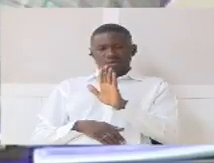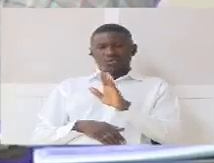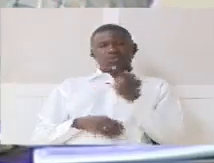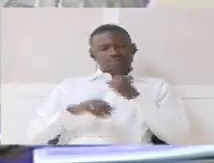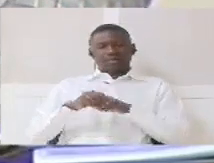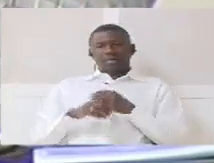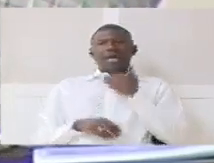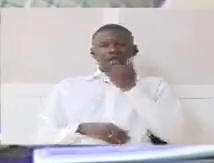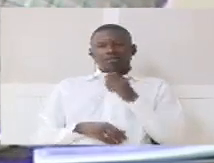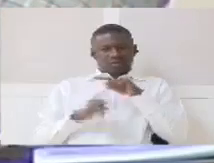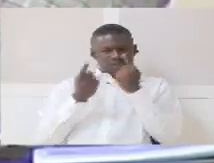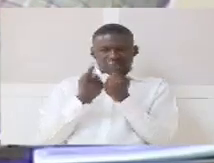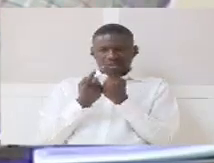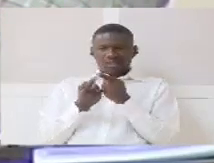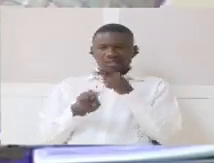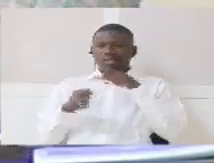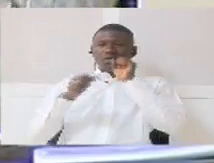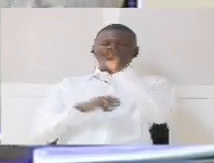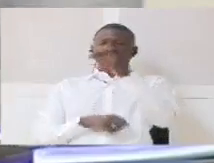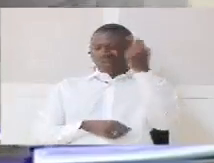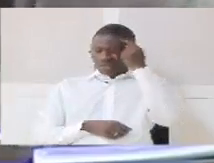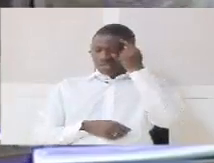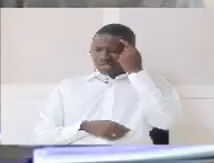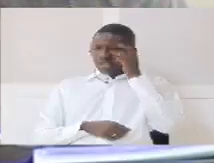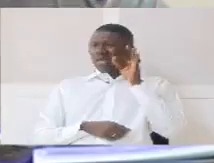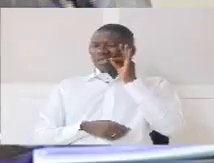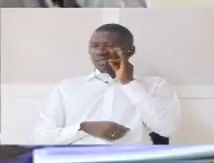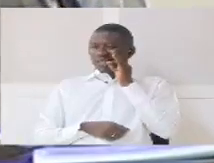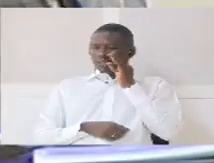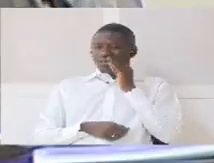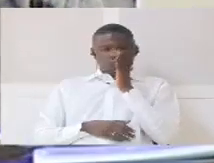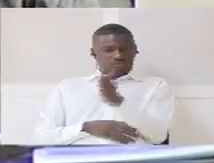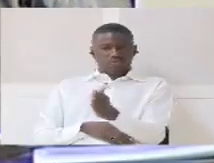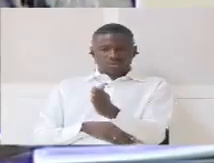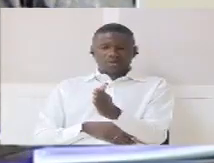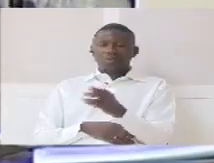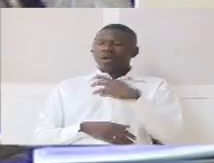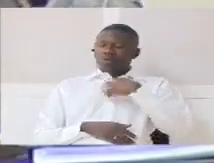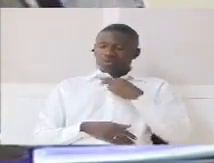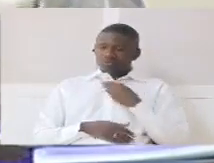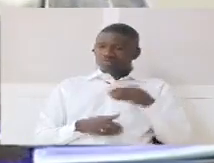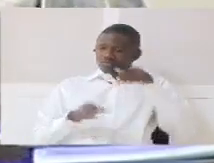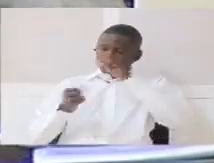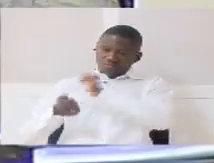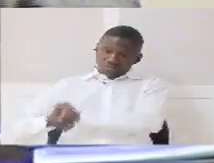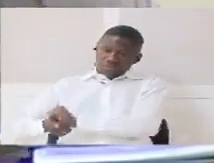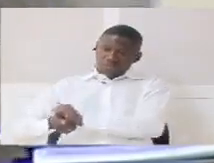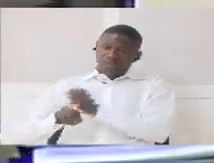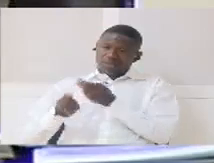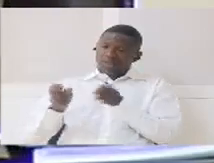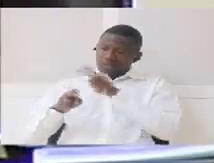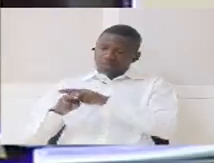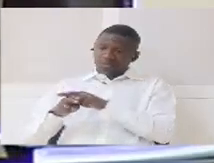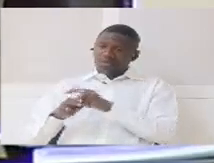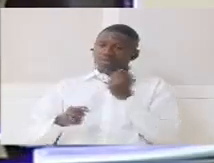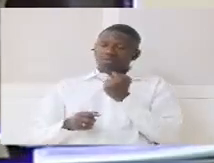In your head, the answer is obvious. Yes. But I want to put it in the record. Record. You understand? Because the record does not contain what